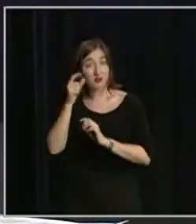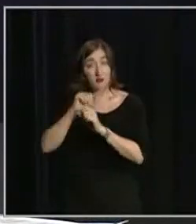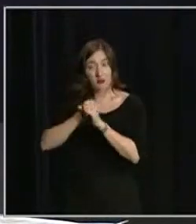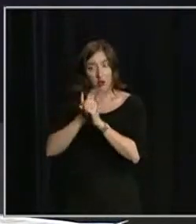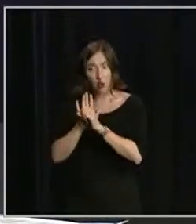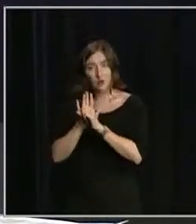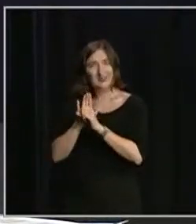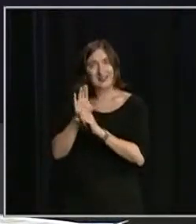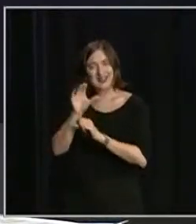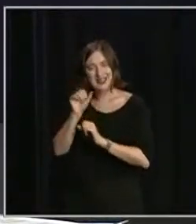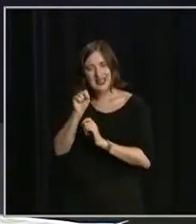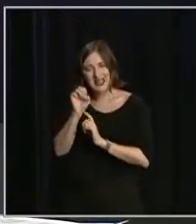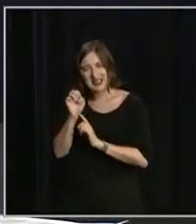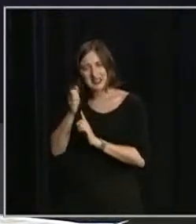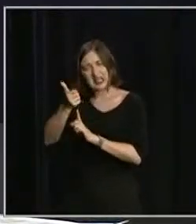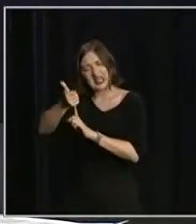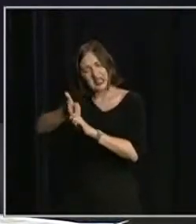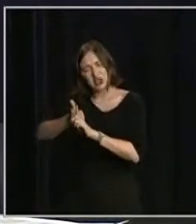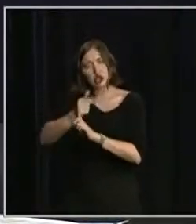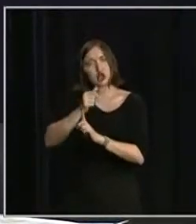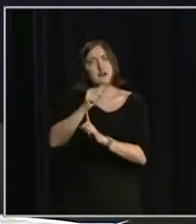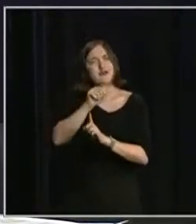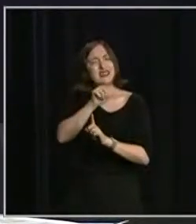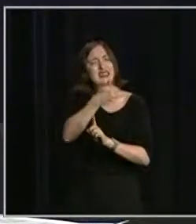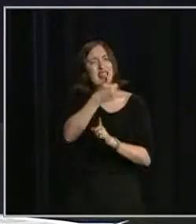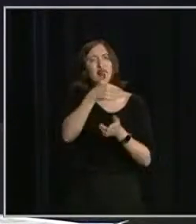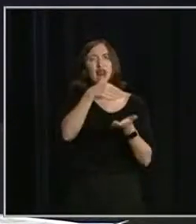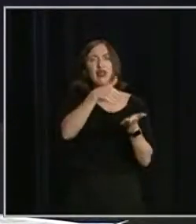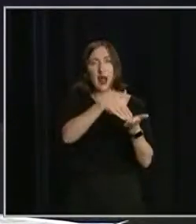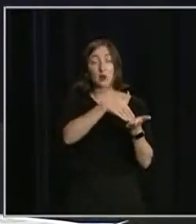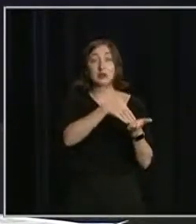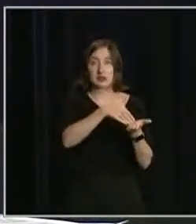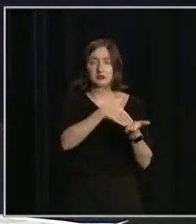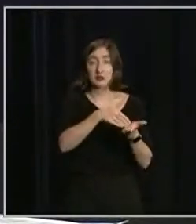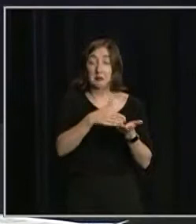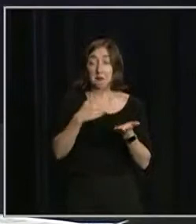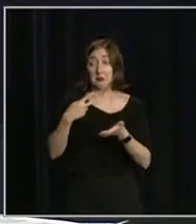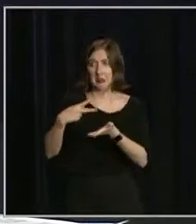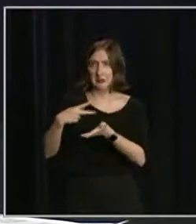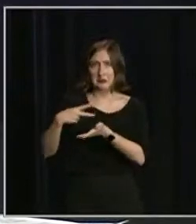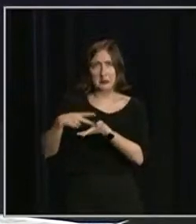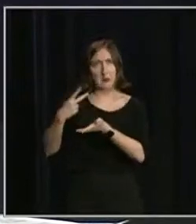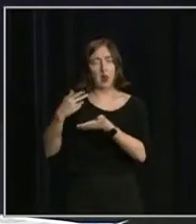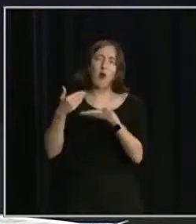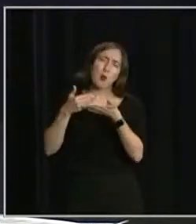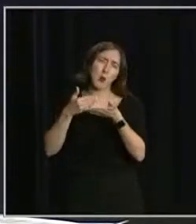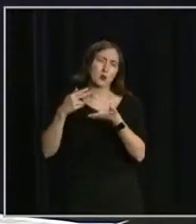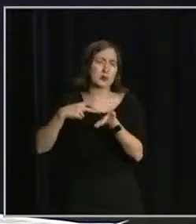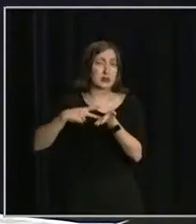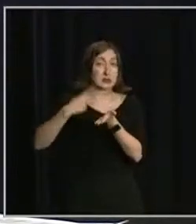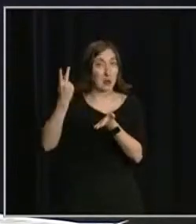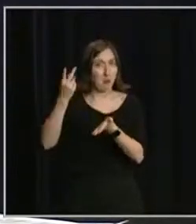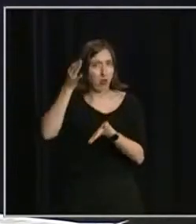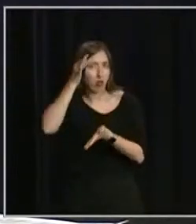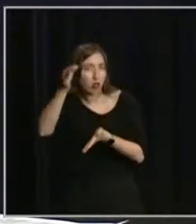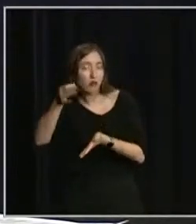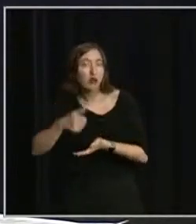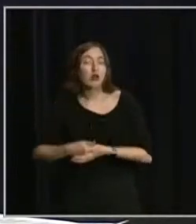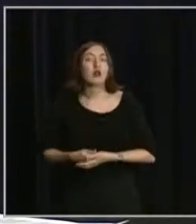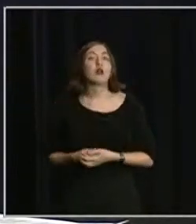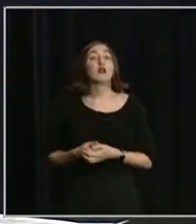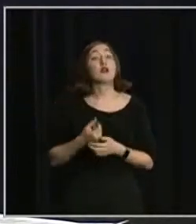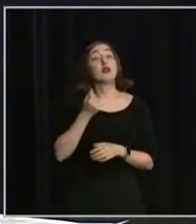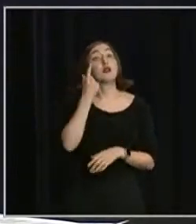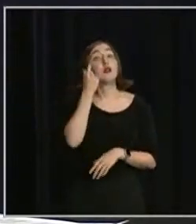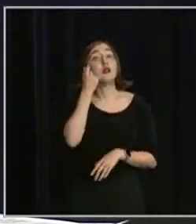a dramatic increase, almost not quite doubling, but close to doubling. We've done about